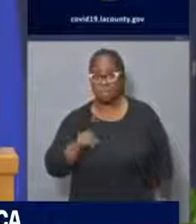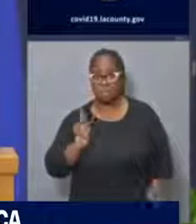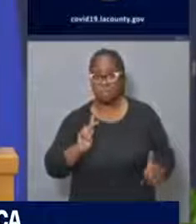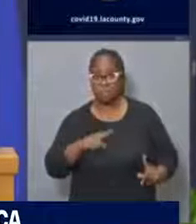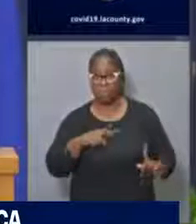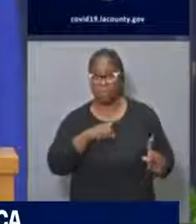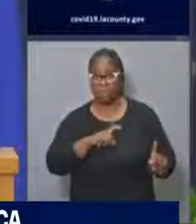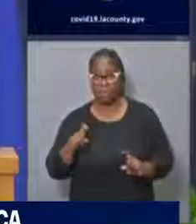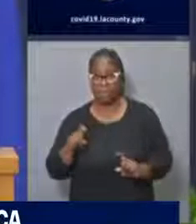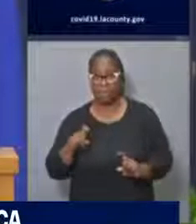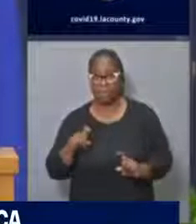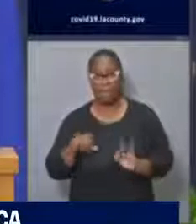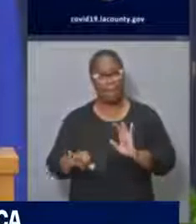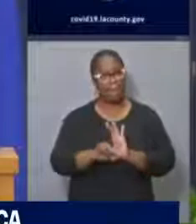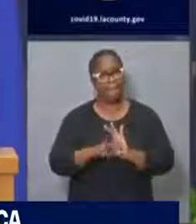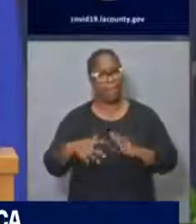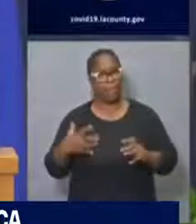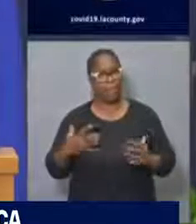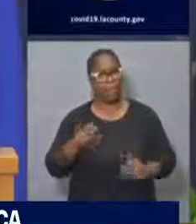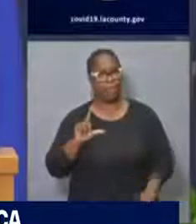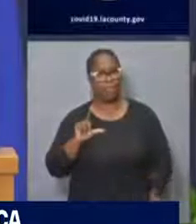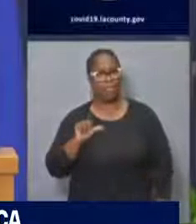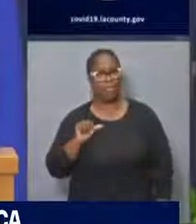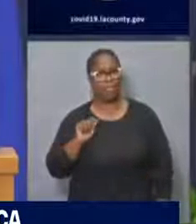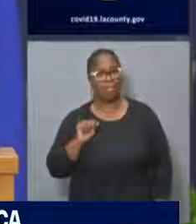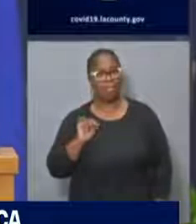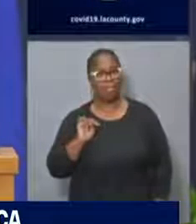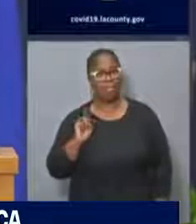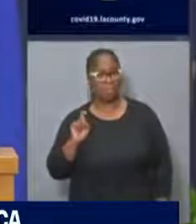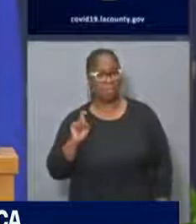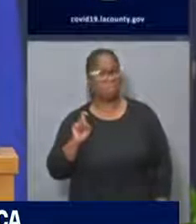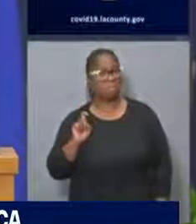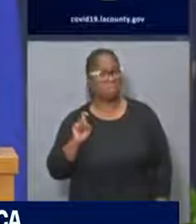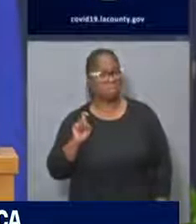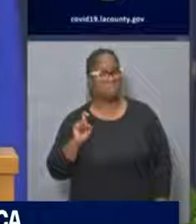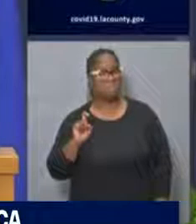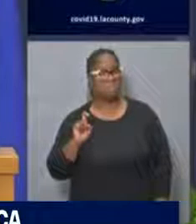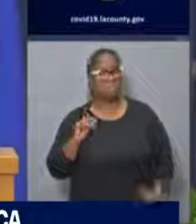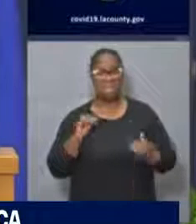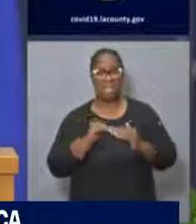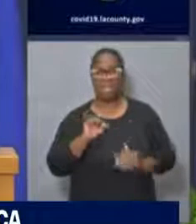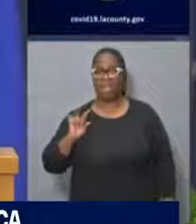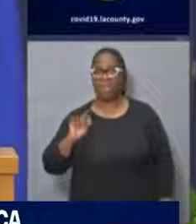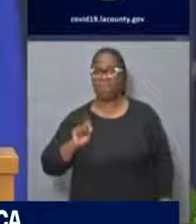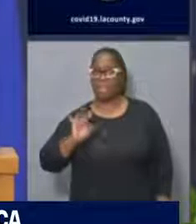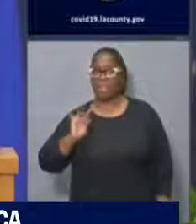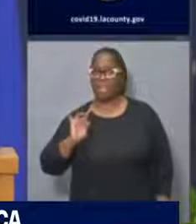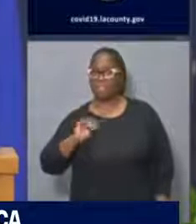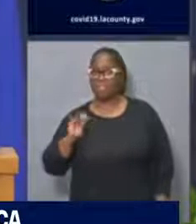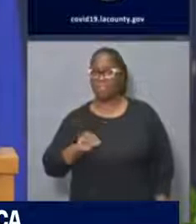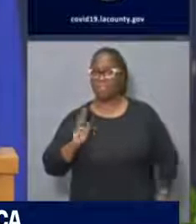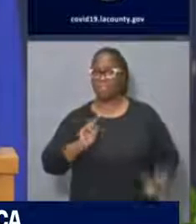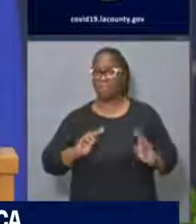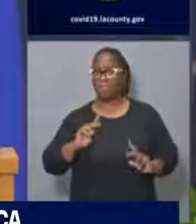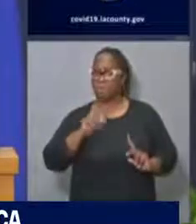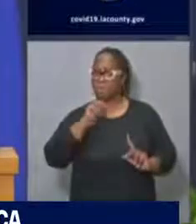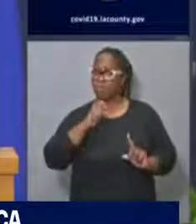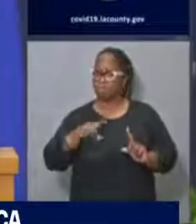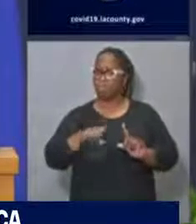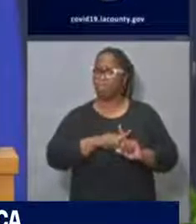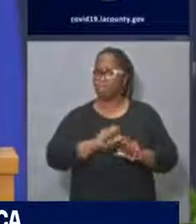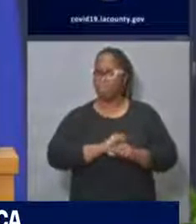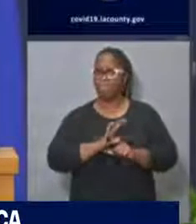tested identified as Latinx. They made up 88.8% of those who tested